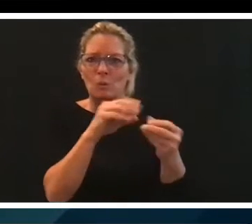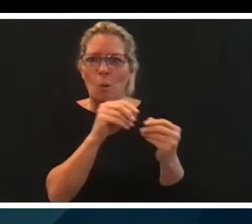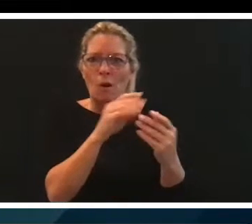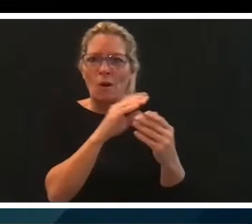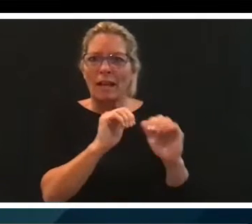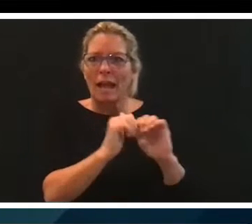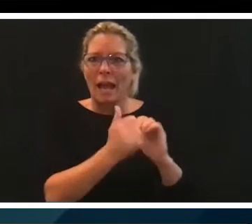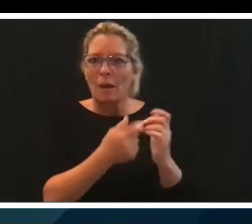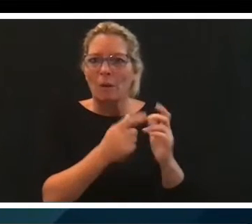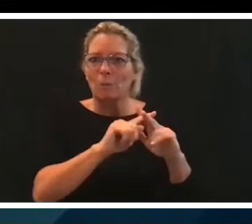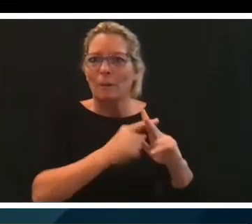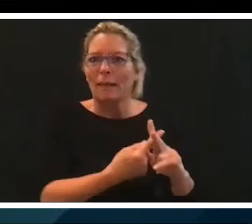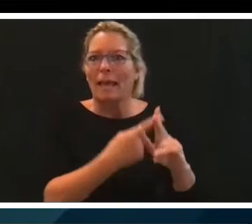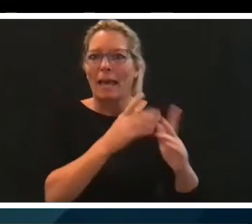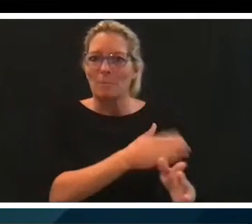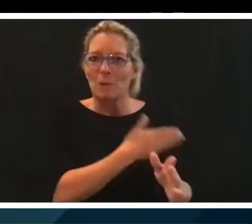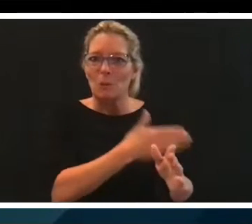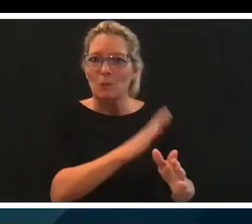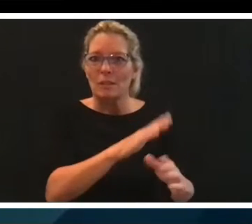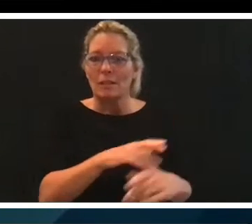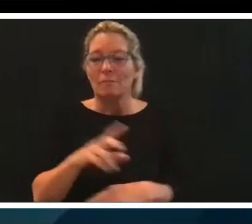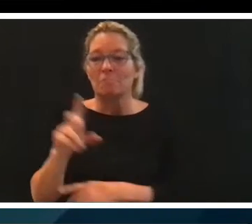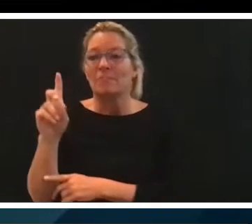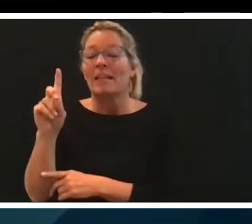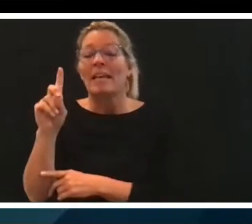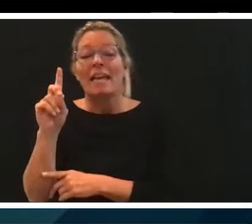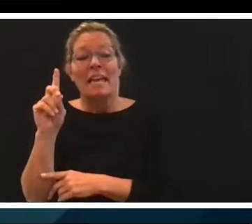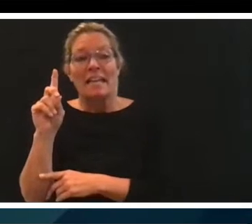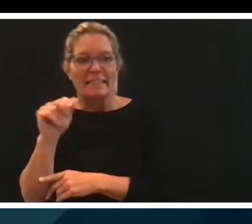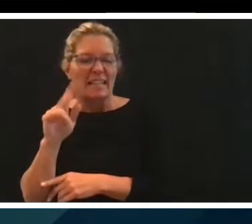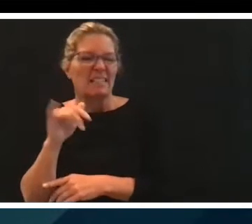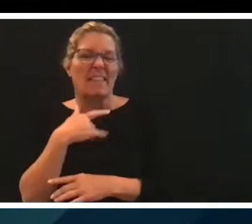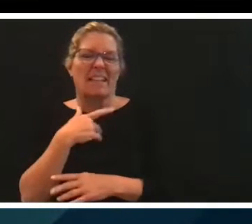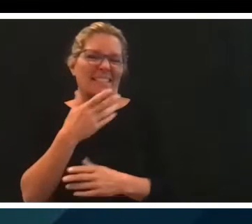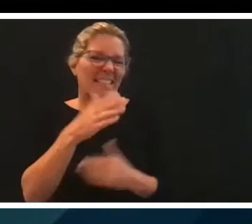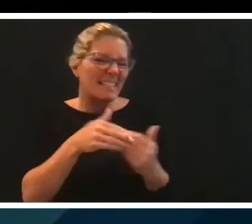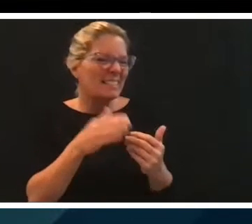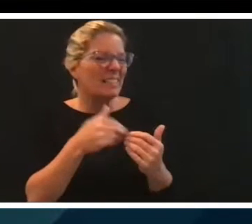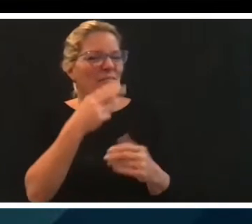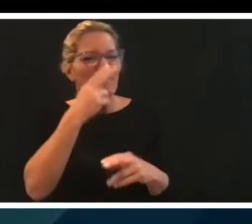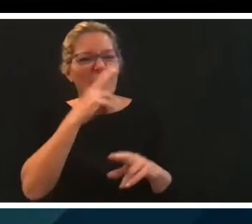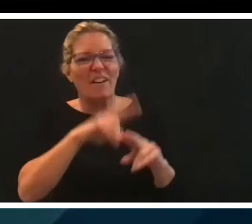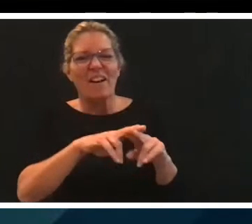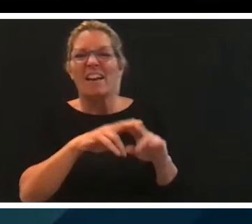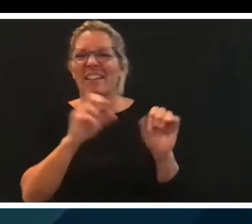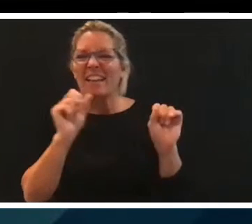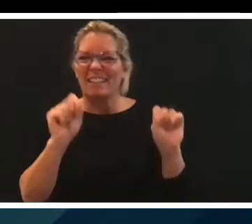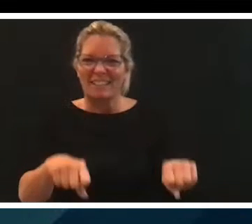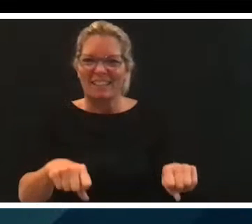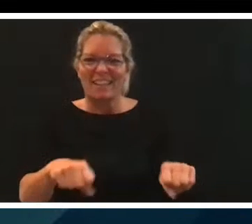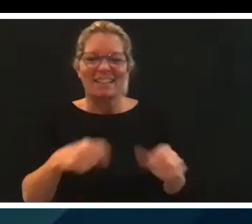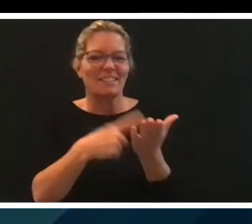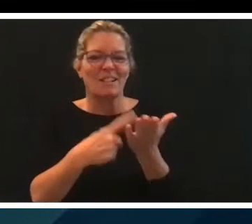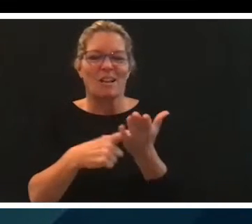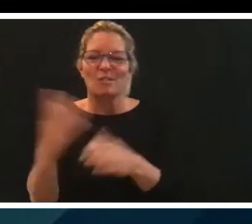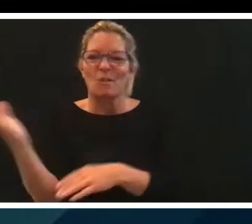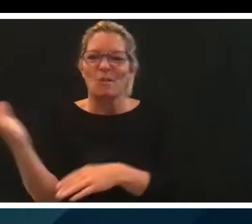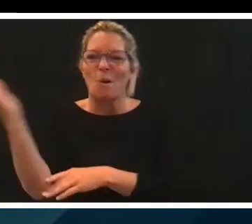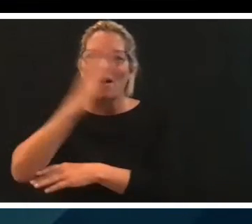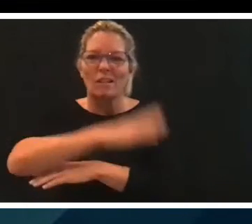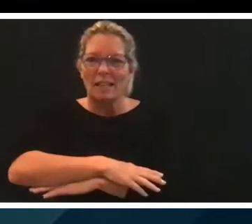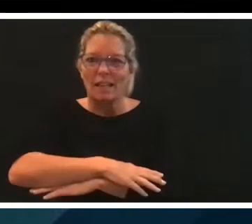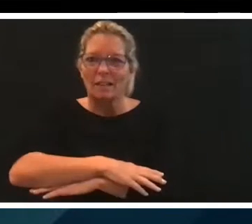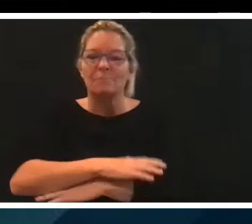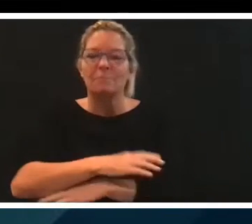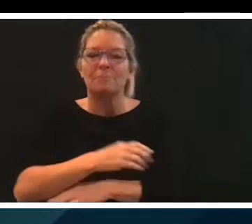That's an easy one and a fun one, and I could talk about that all day. I played since I was two. My